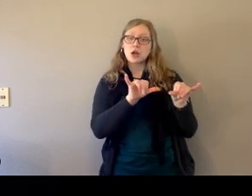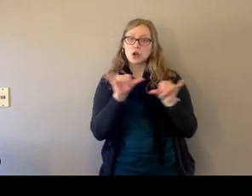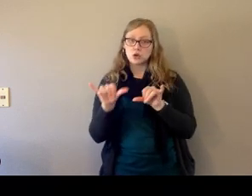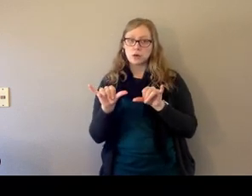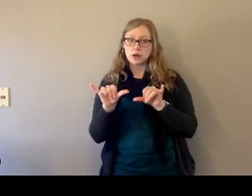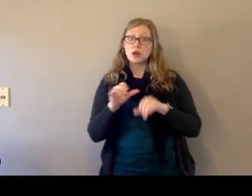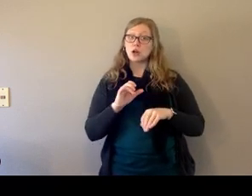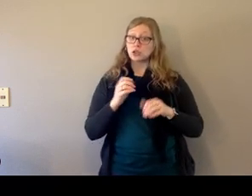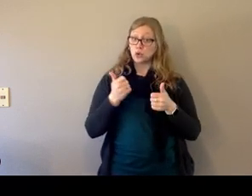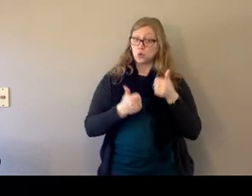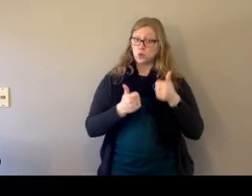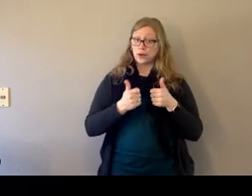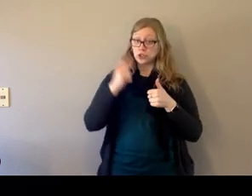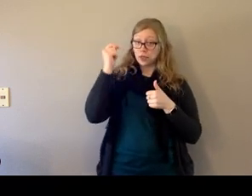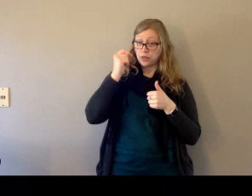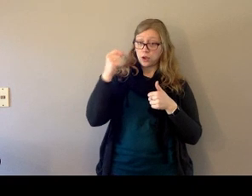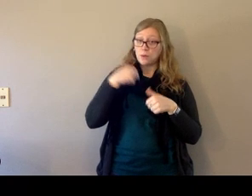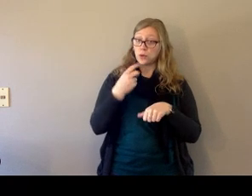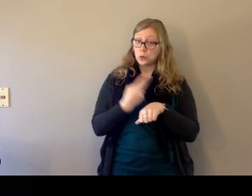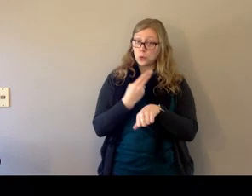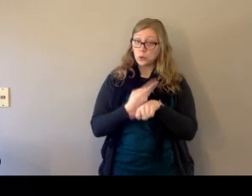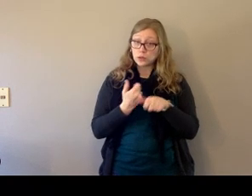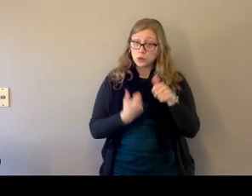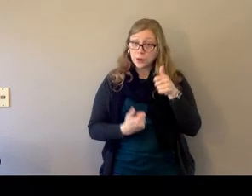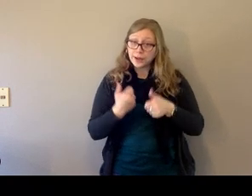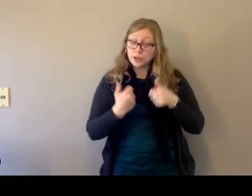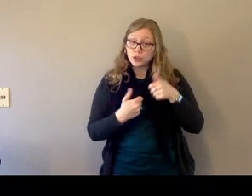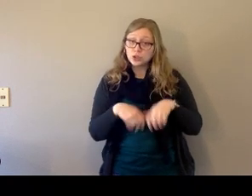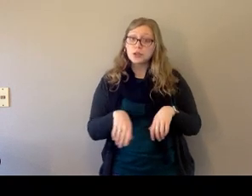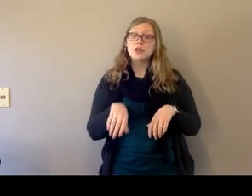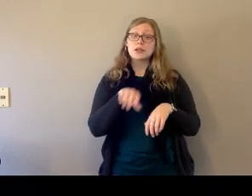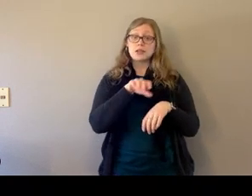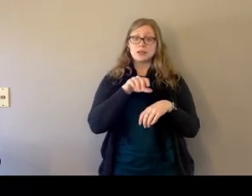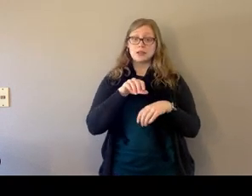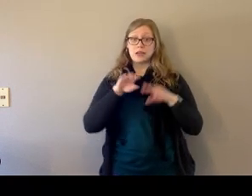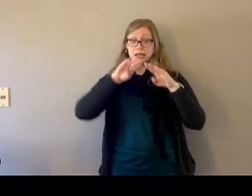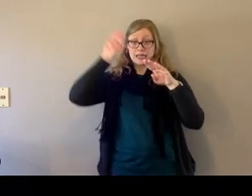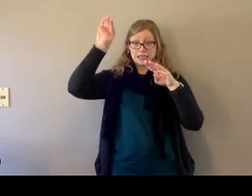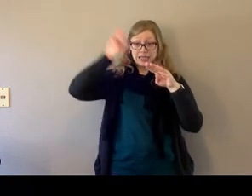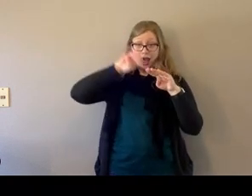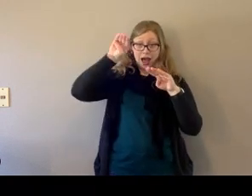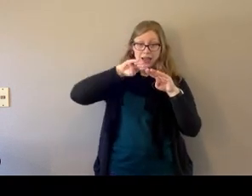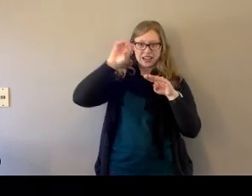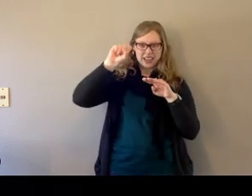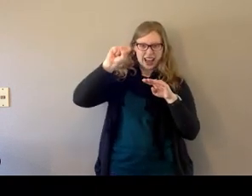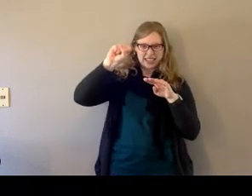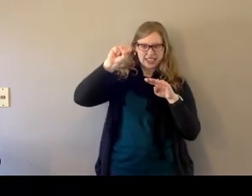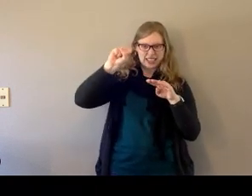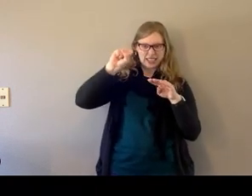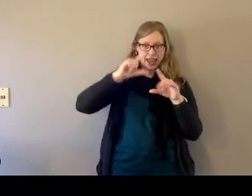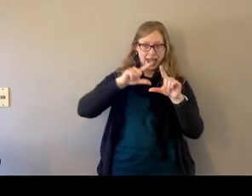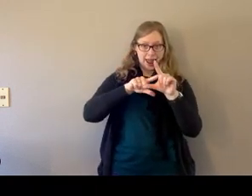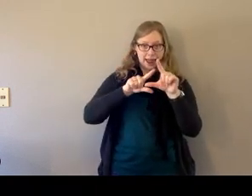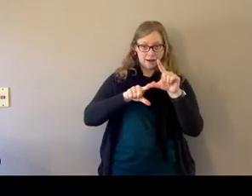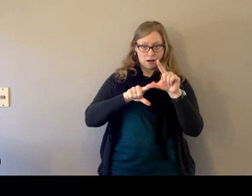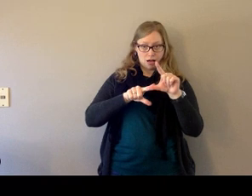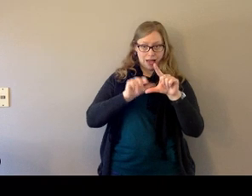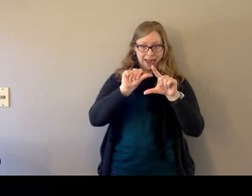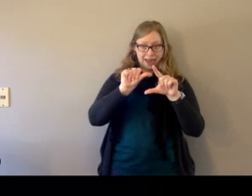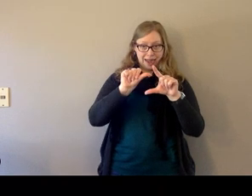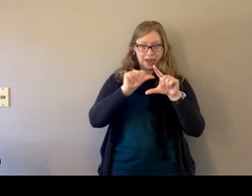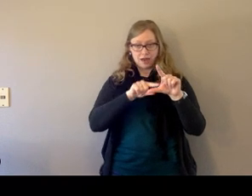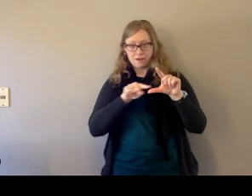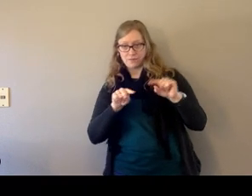going to use is the side angle side postulate. So let's see what we can say.